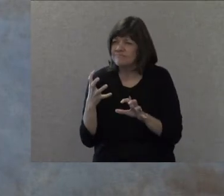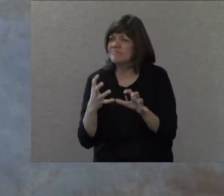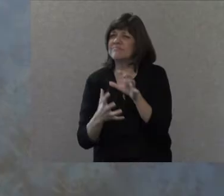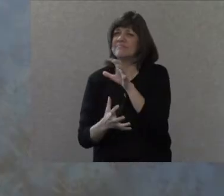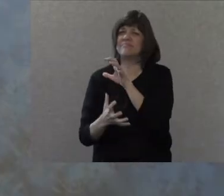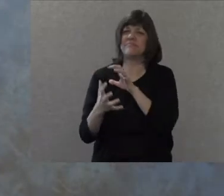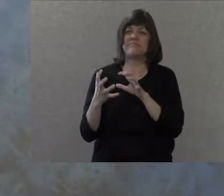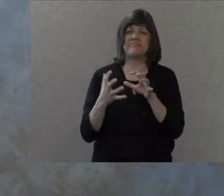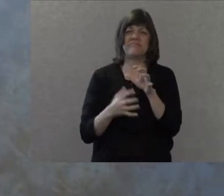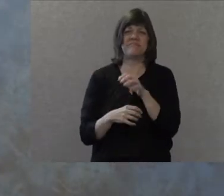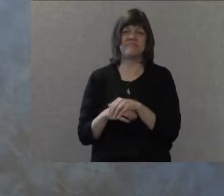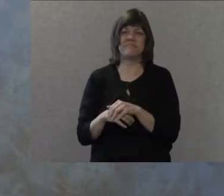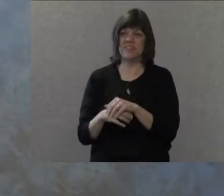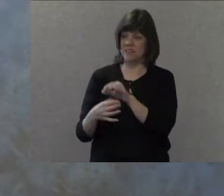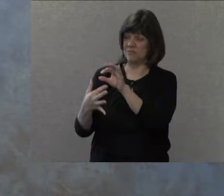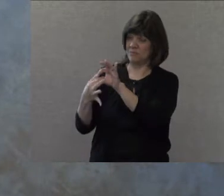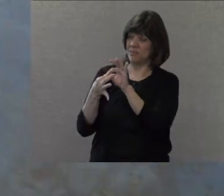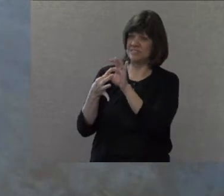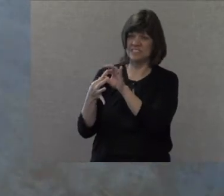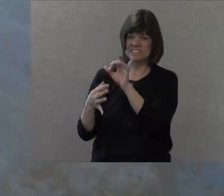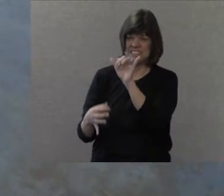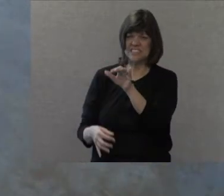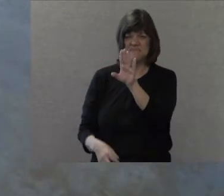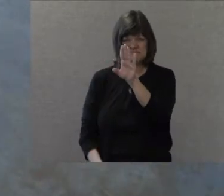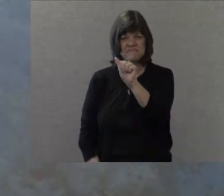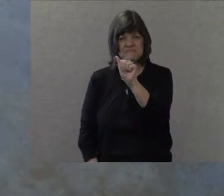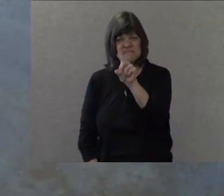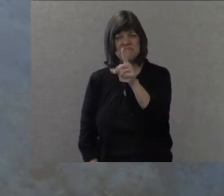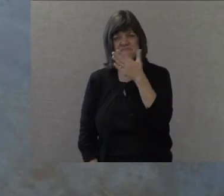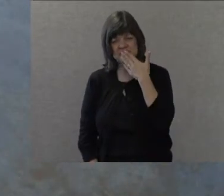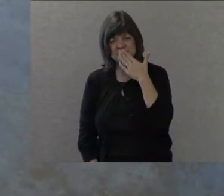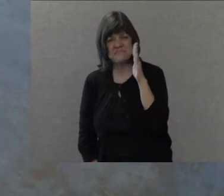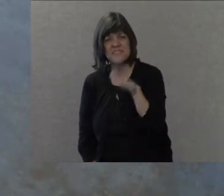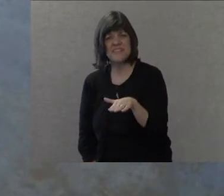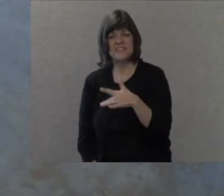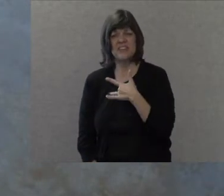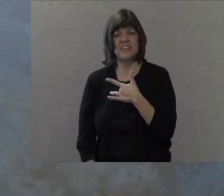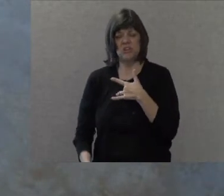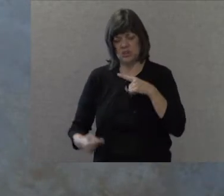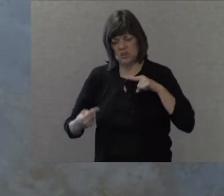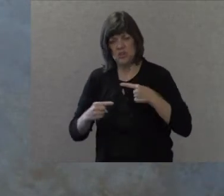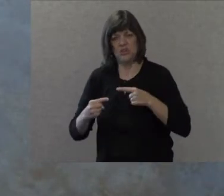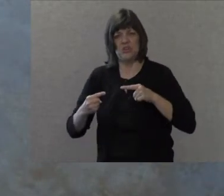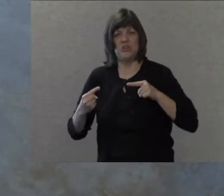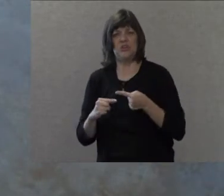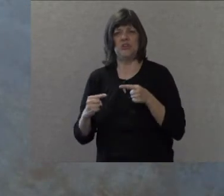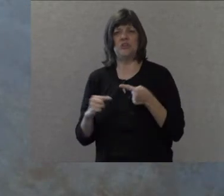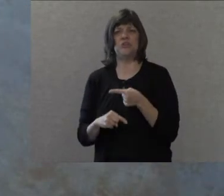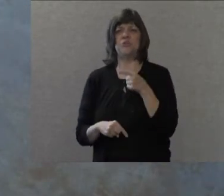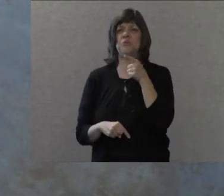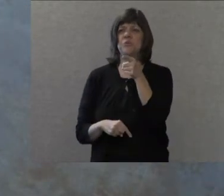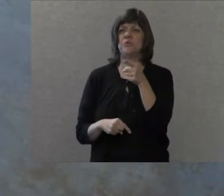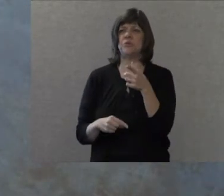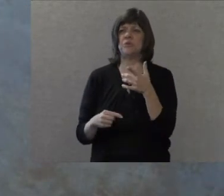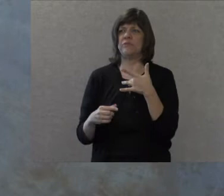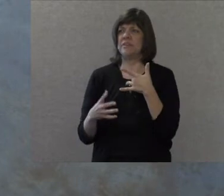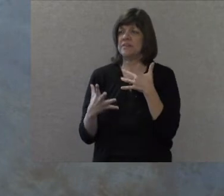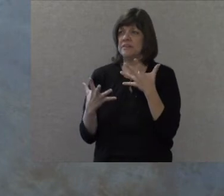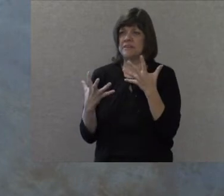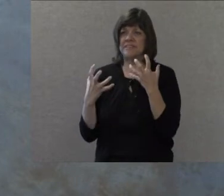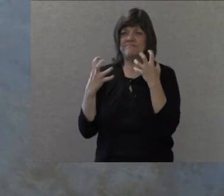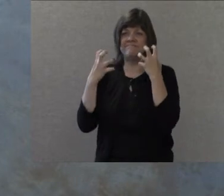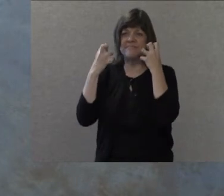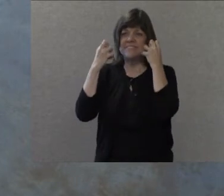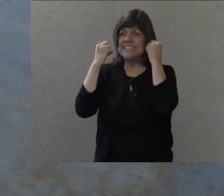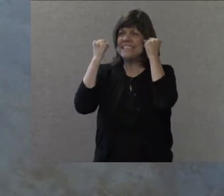crying. Confused. It's bad to be in a bad relationship because